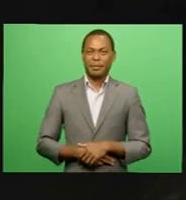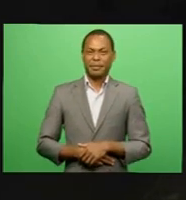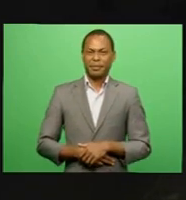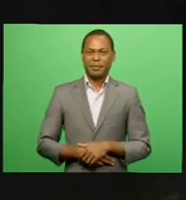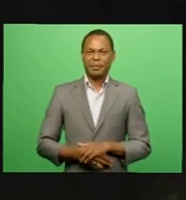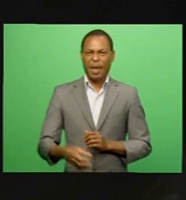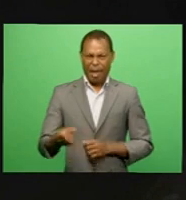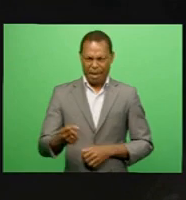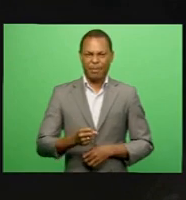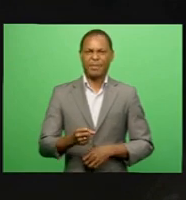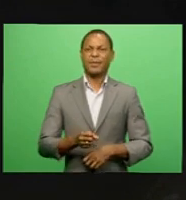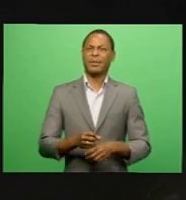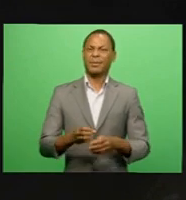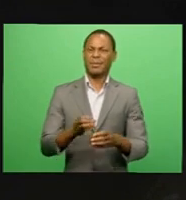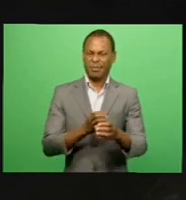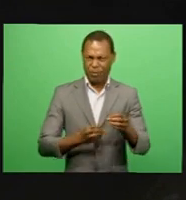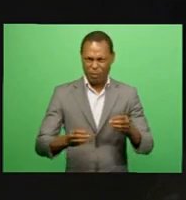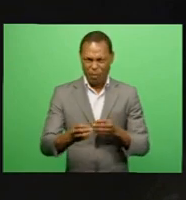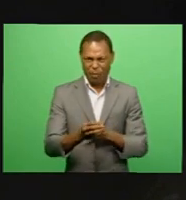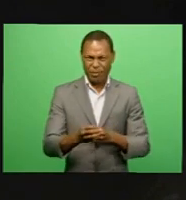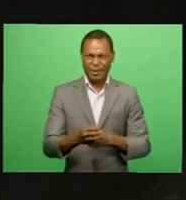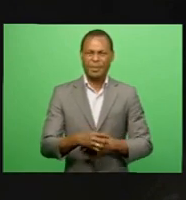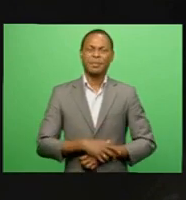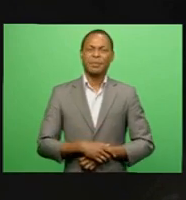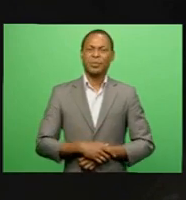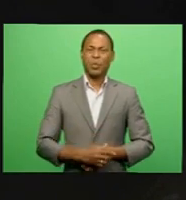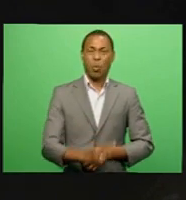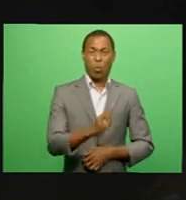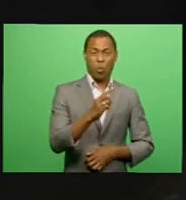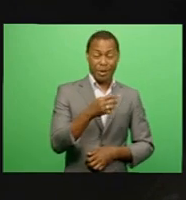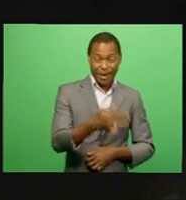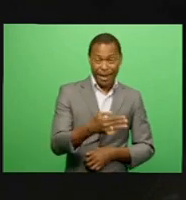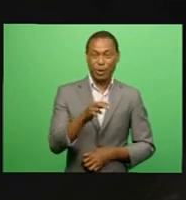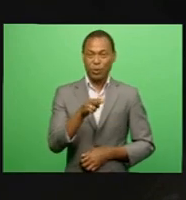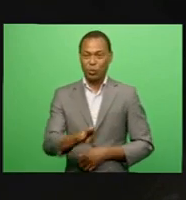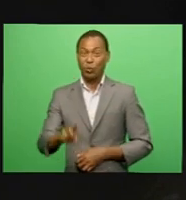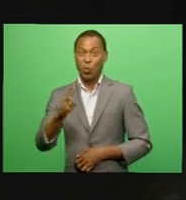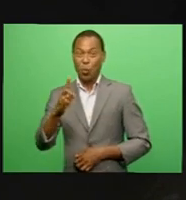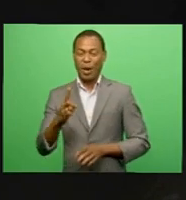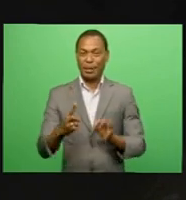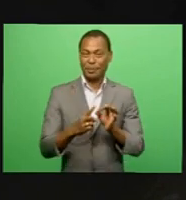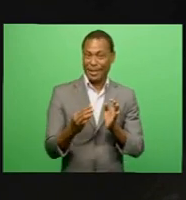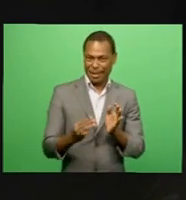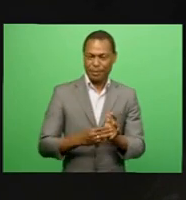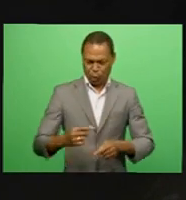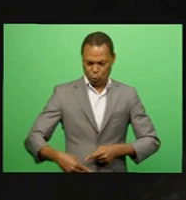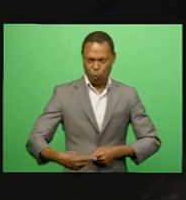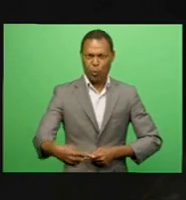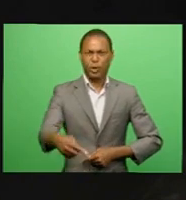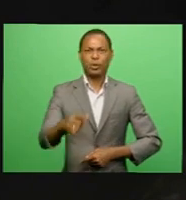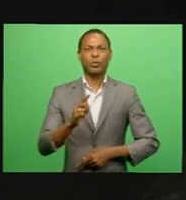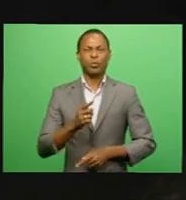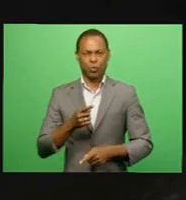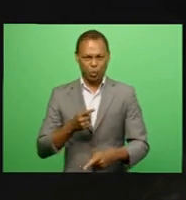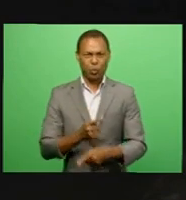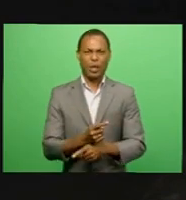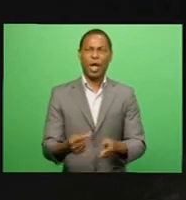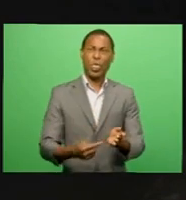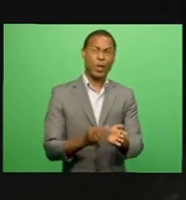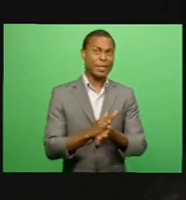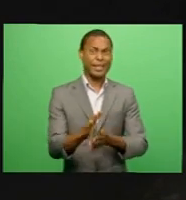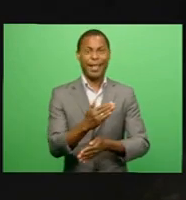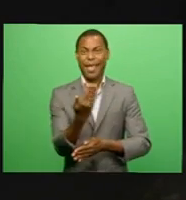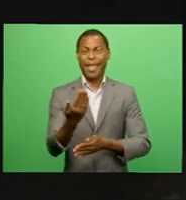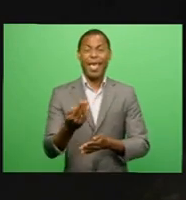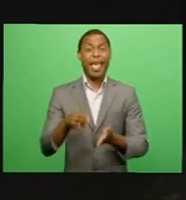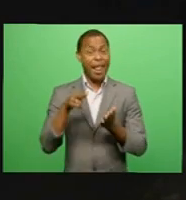Provincial Council Hall. It will be held from 9 a.m. to 1 p.m. and then it will continue throughout the week. On Thursday it will be in